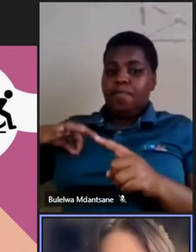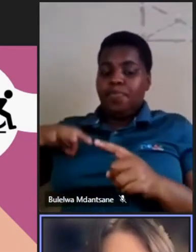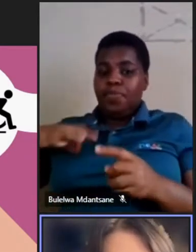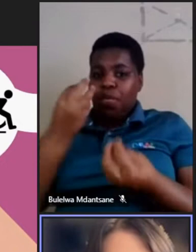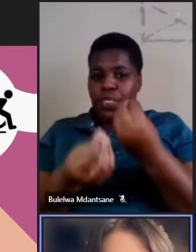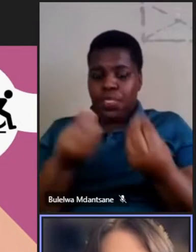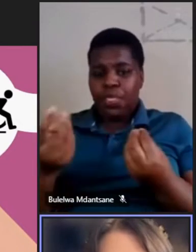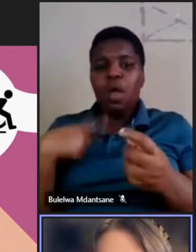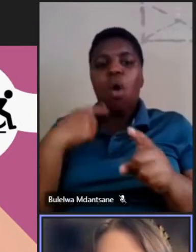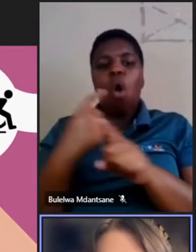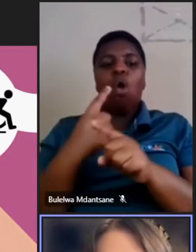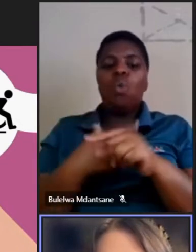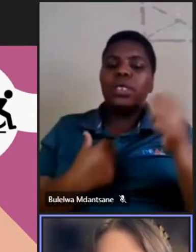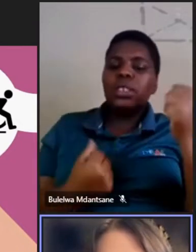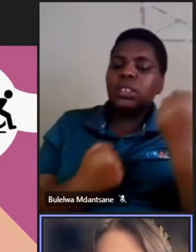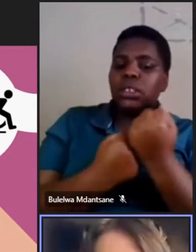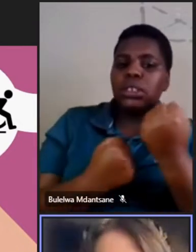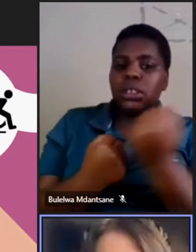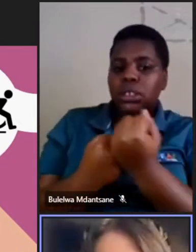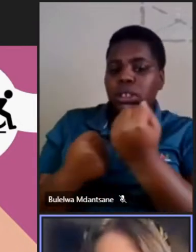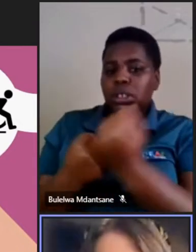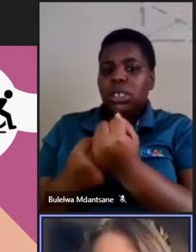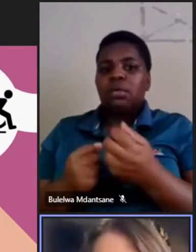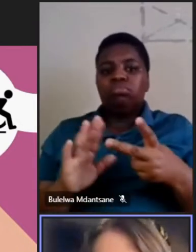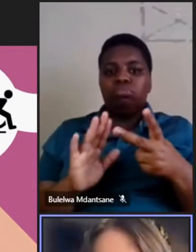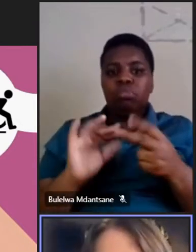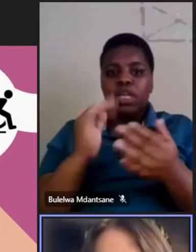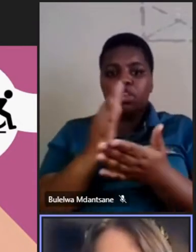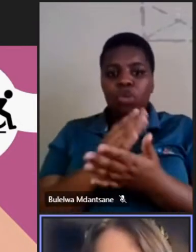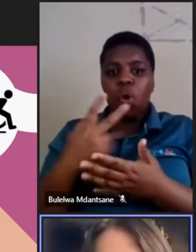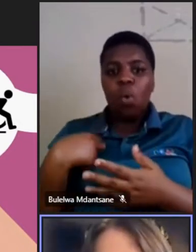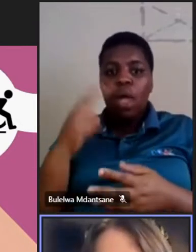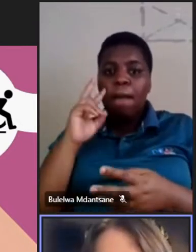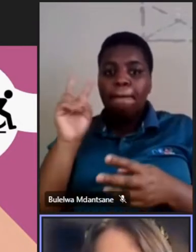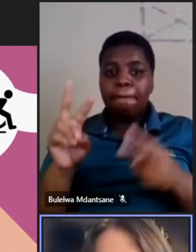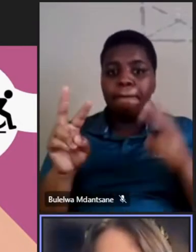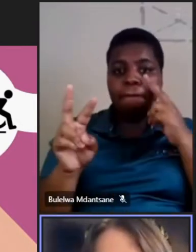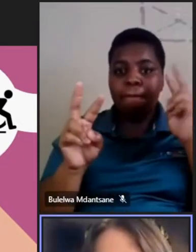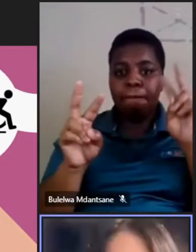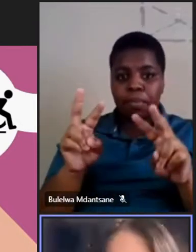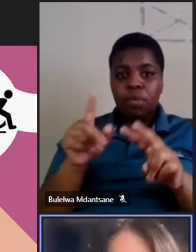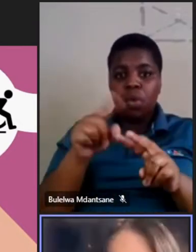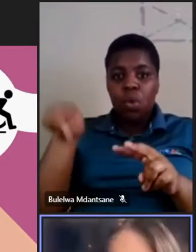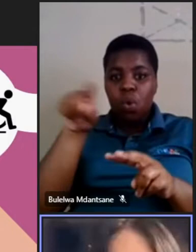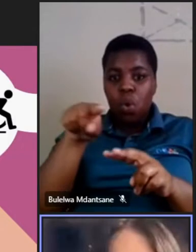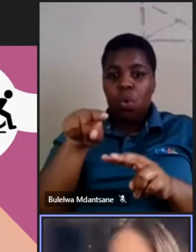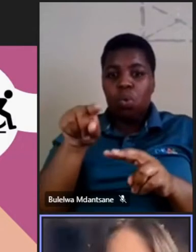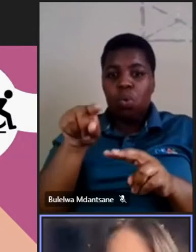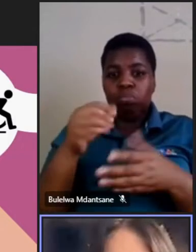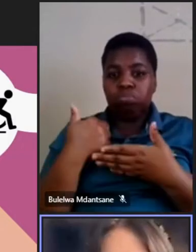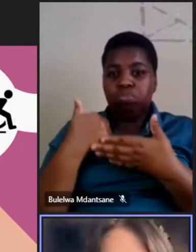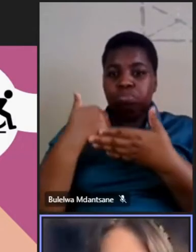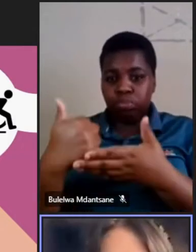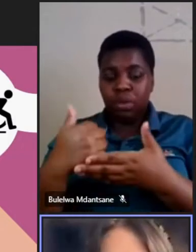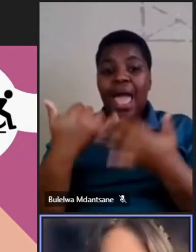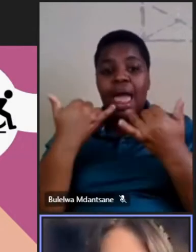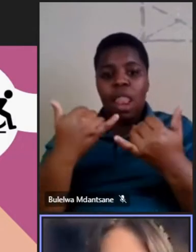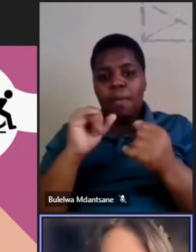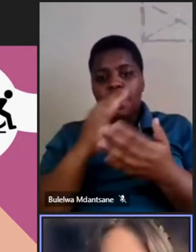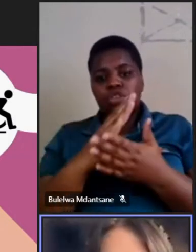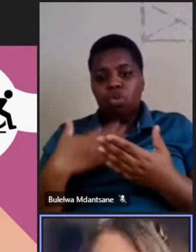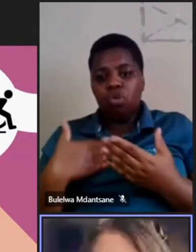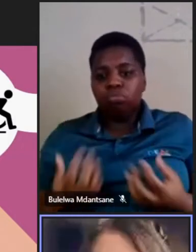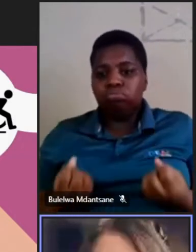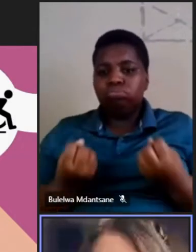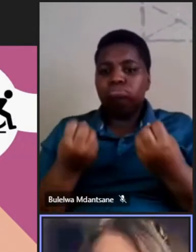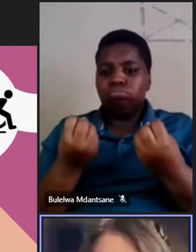support and facilitators, as well as the South African Medical Research Council and UNAIDS. So this has just provided a more rounded